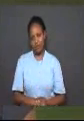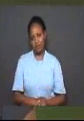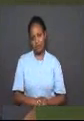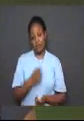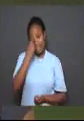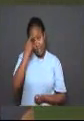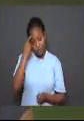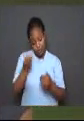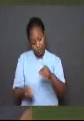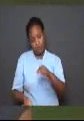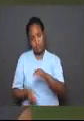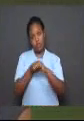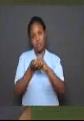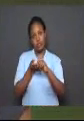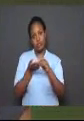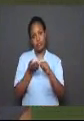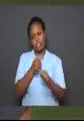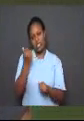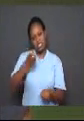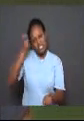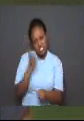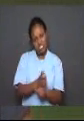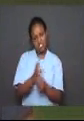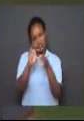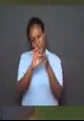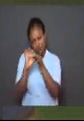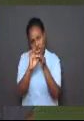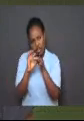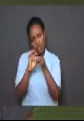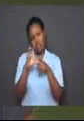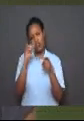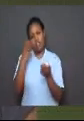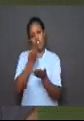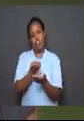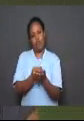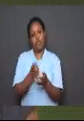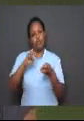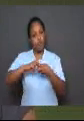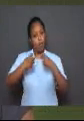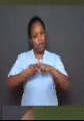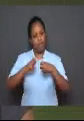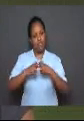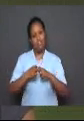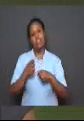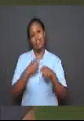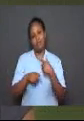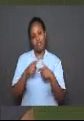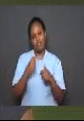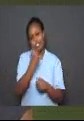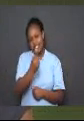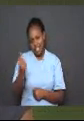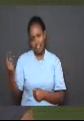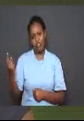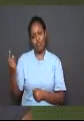Because corruption is such a serious social and economic problem, it is every